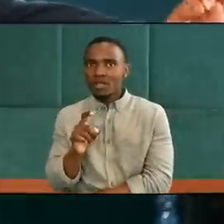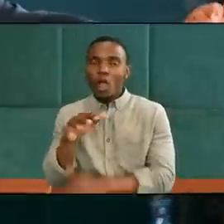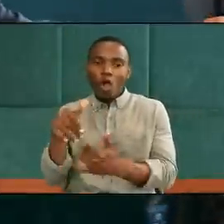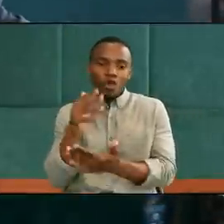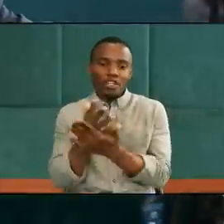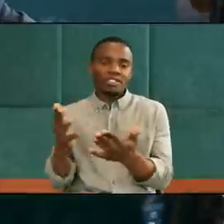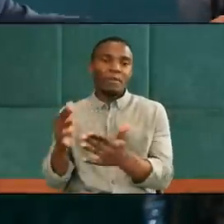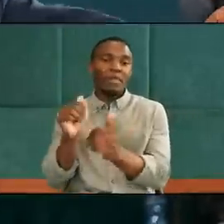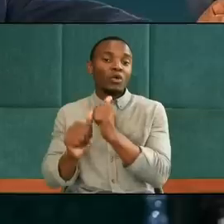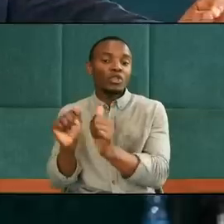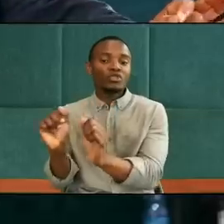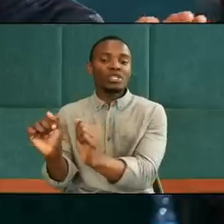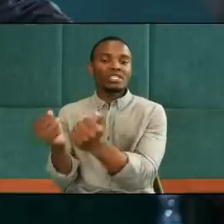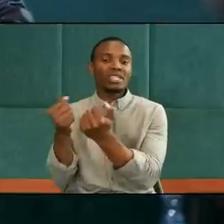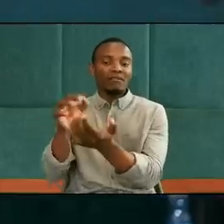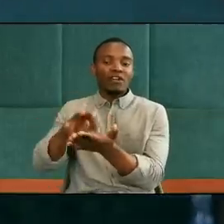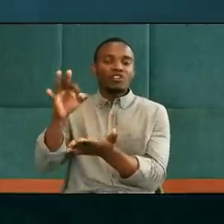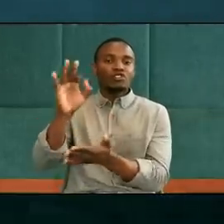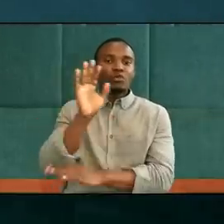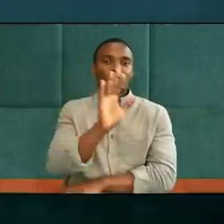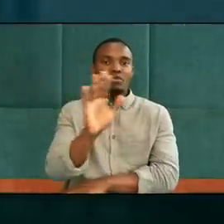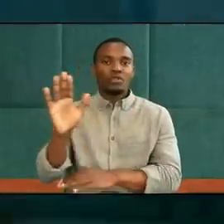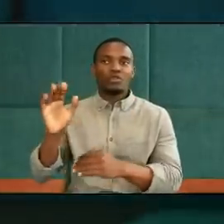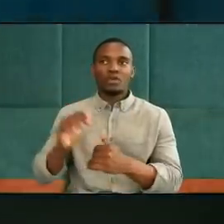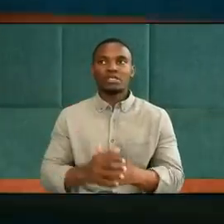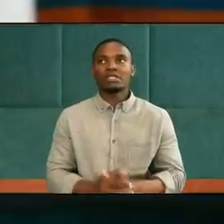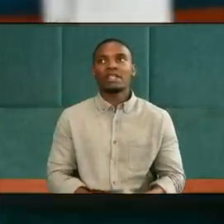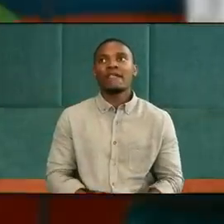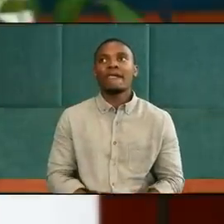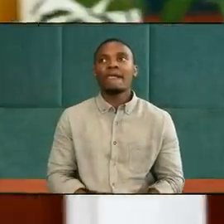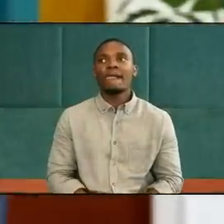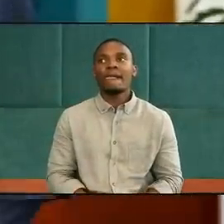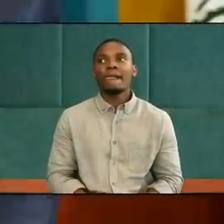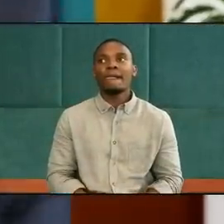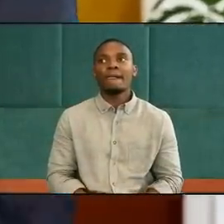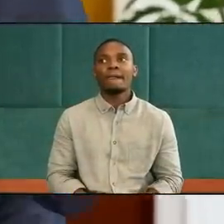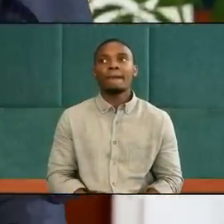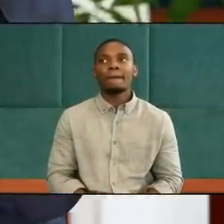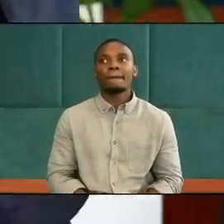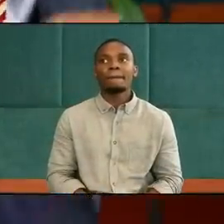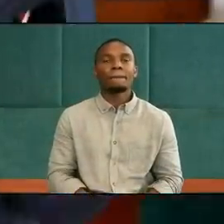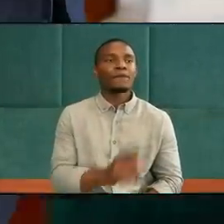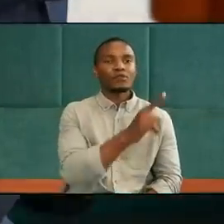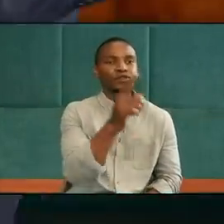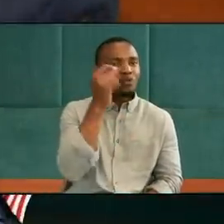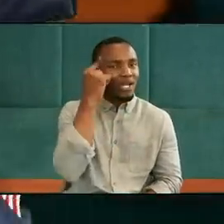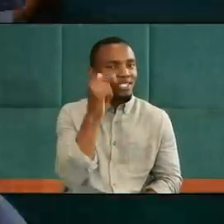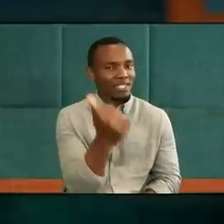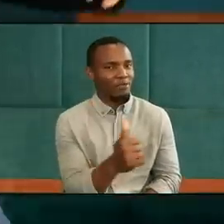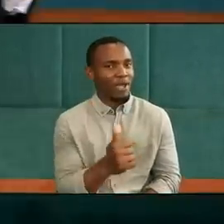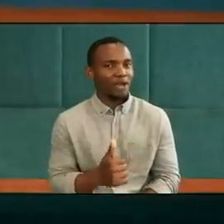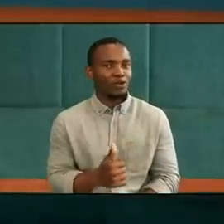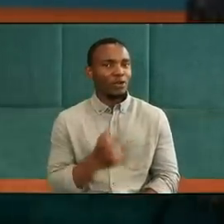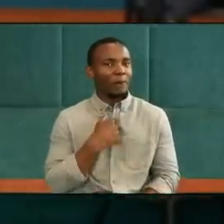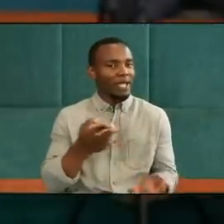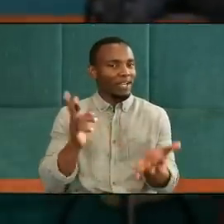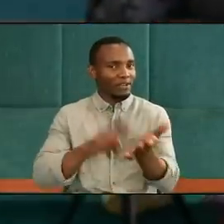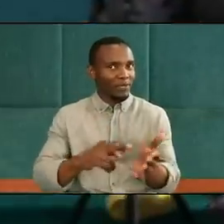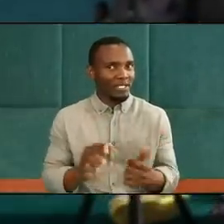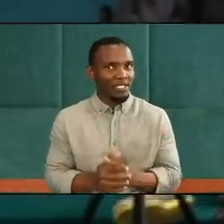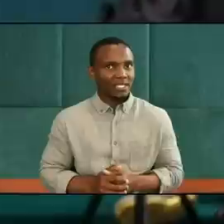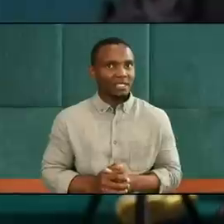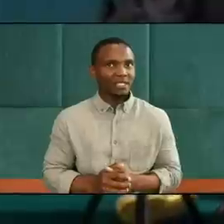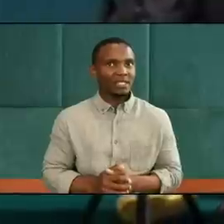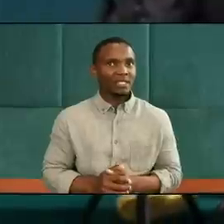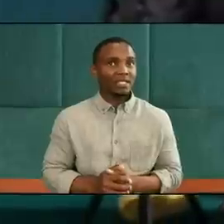something to rescue your soul. Wow. Oh, you still don't get it. You still don't get it. Let me put it where you can get it.